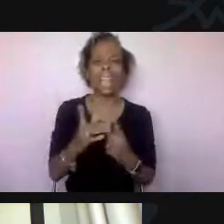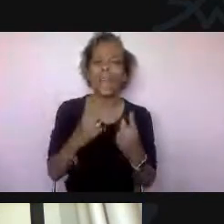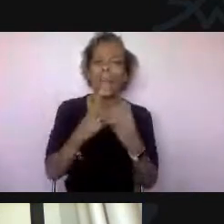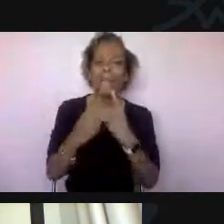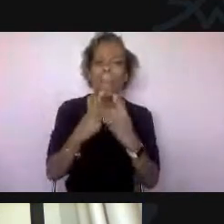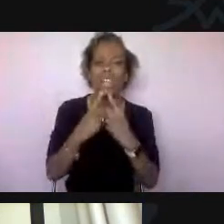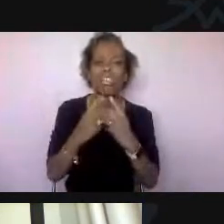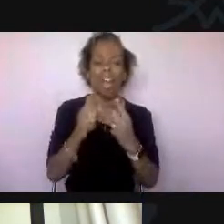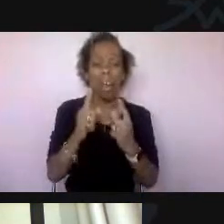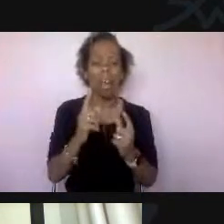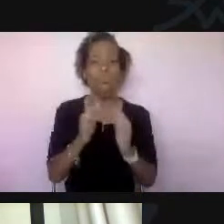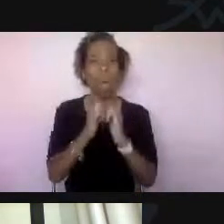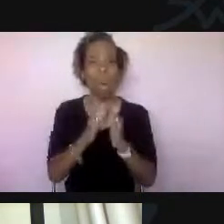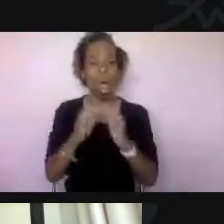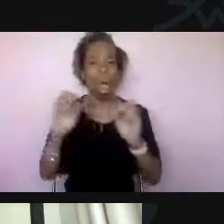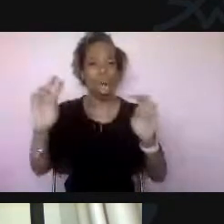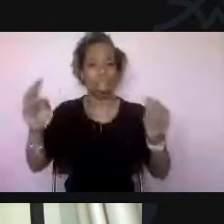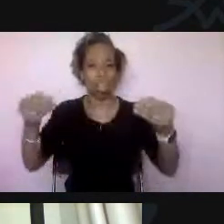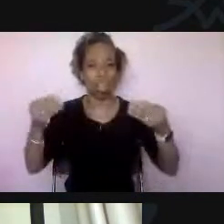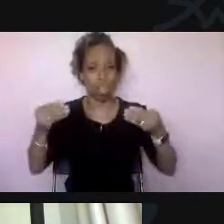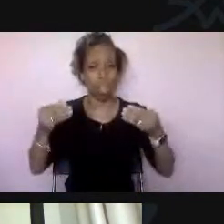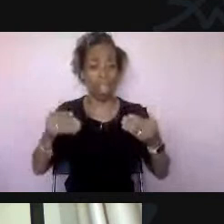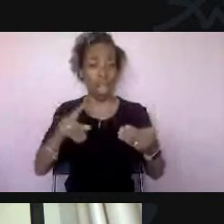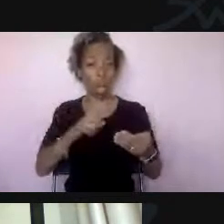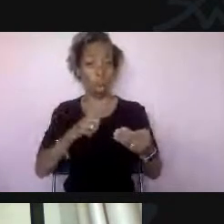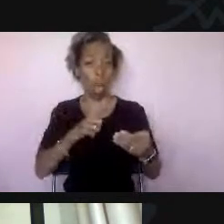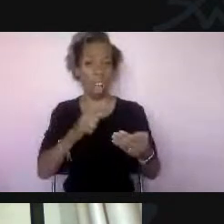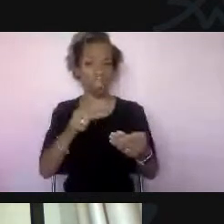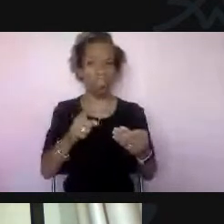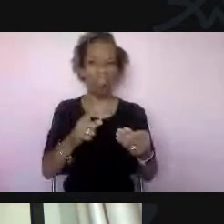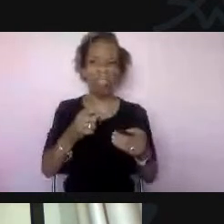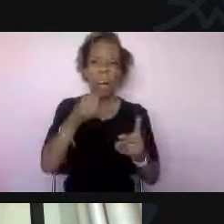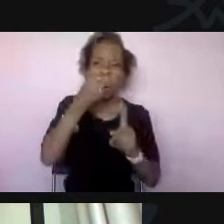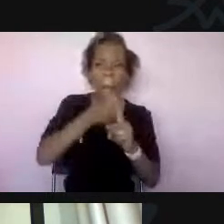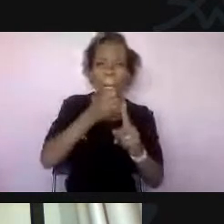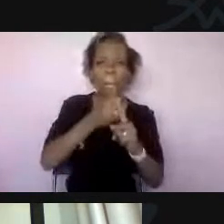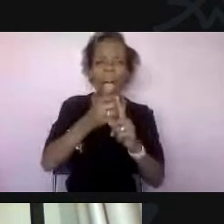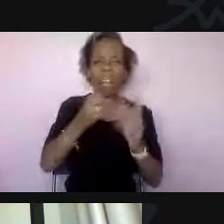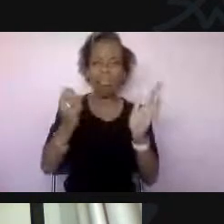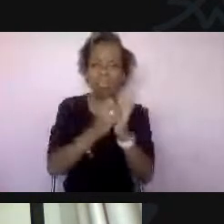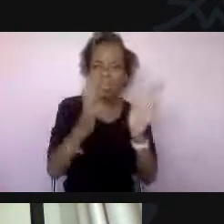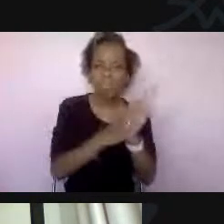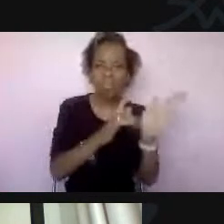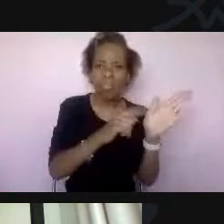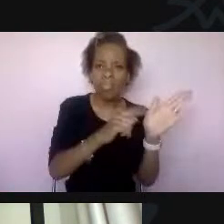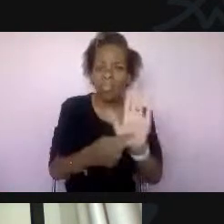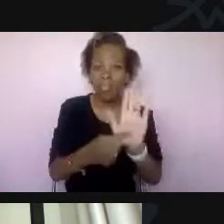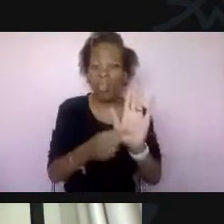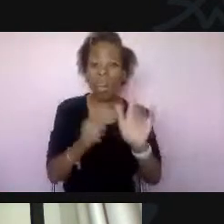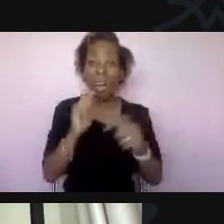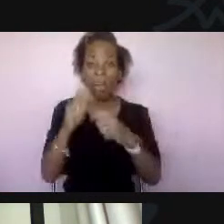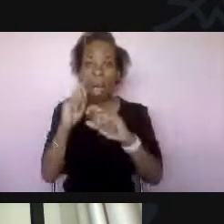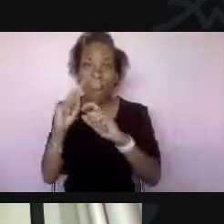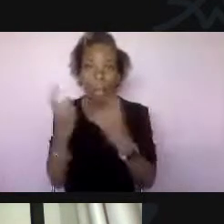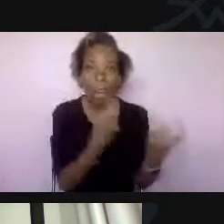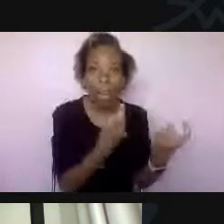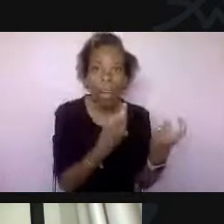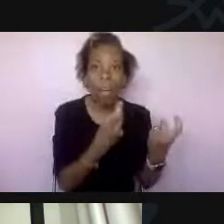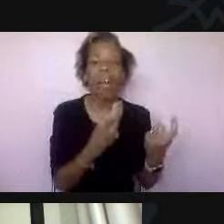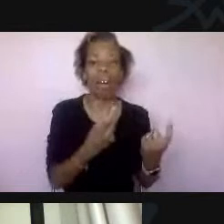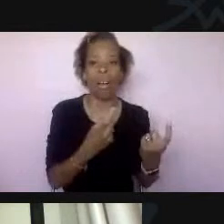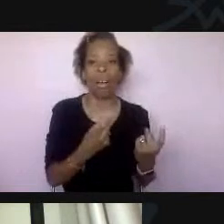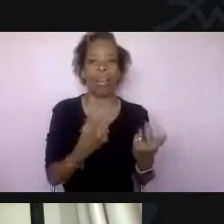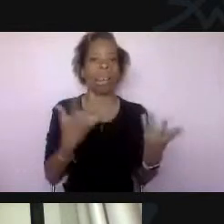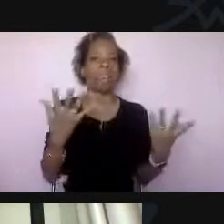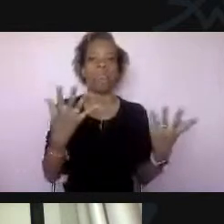stuff, because actually the headline data is the sort of stuff you want to use in campaigning. It's the sort of stuff that can kind of focus minds. So if you're talking about a gender pay